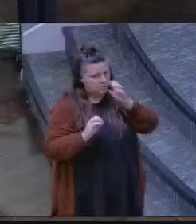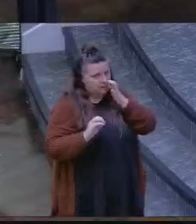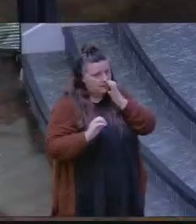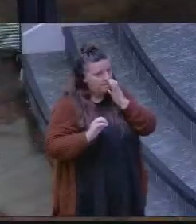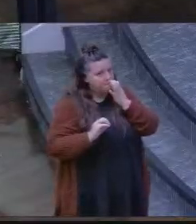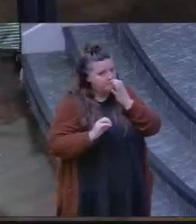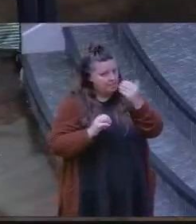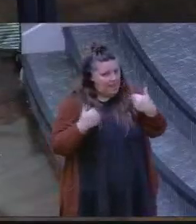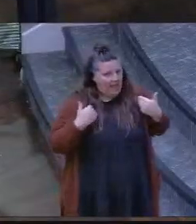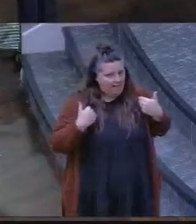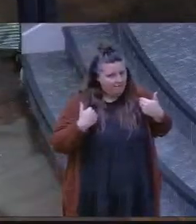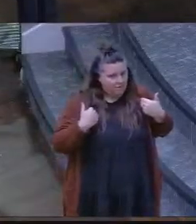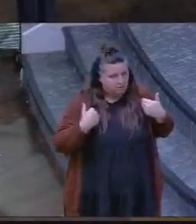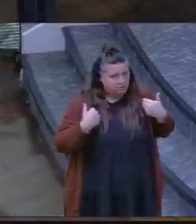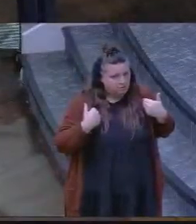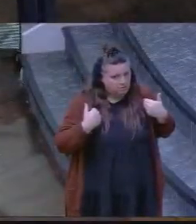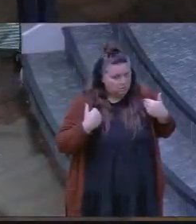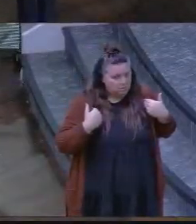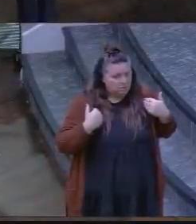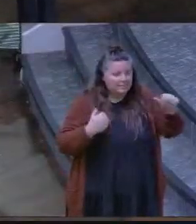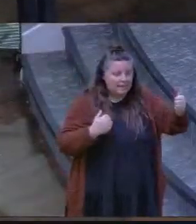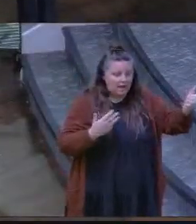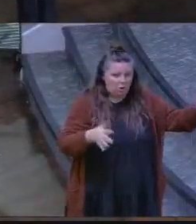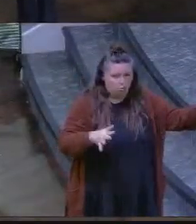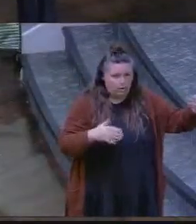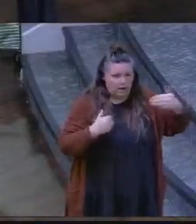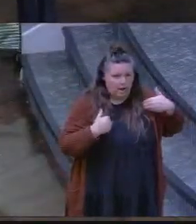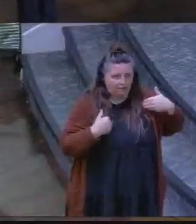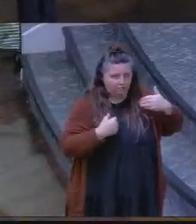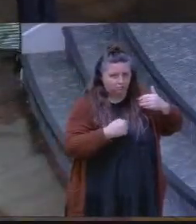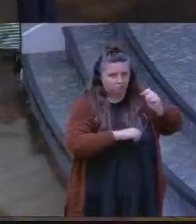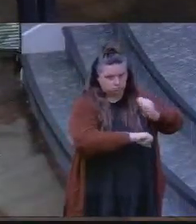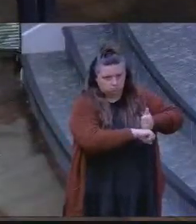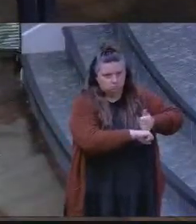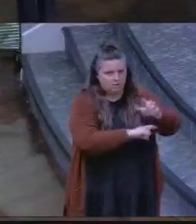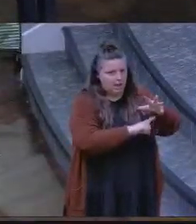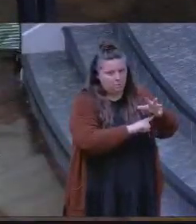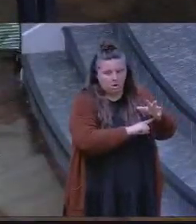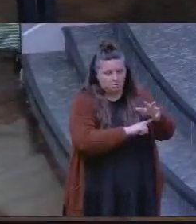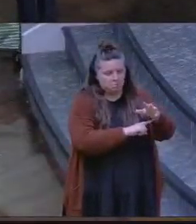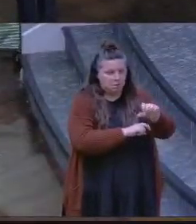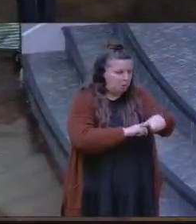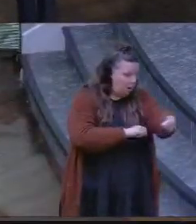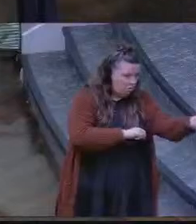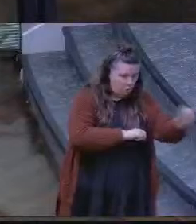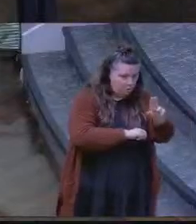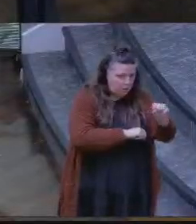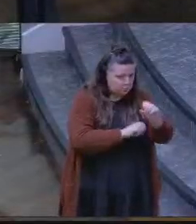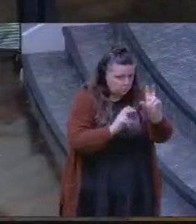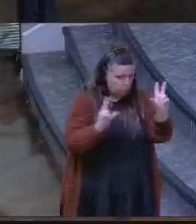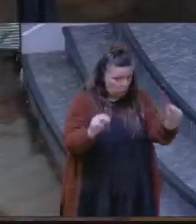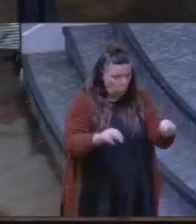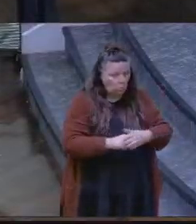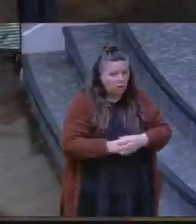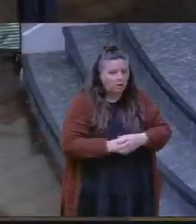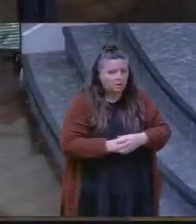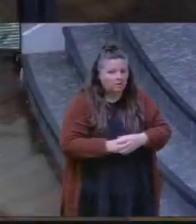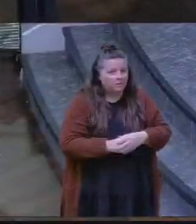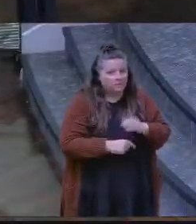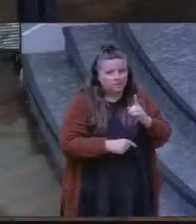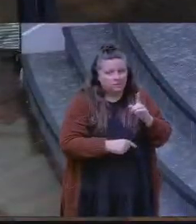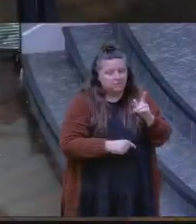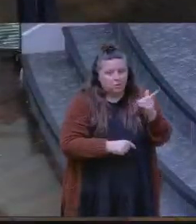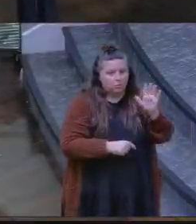to install, well, not about to, we have installed cameras on, that have cameras in the district. So it all went defunct, and that buses got phased